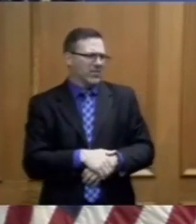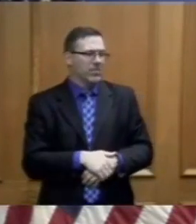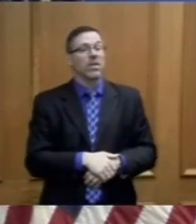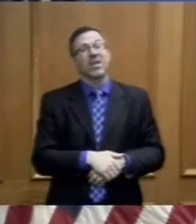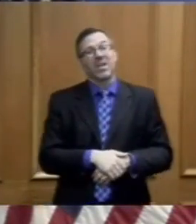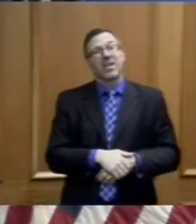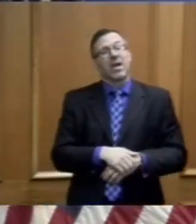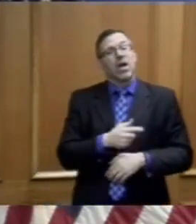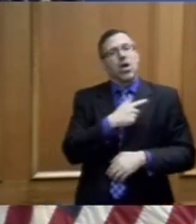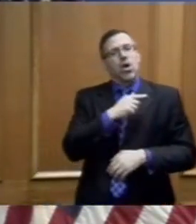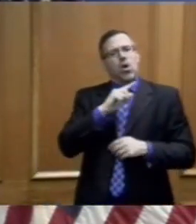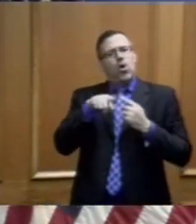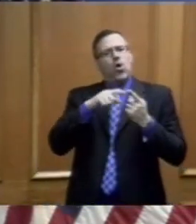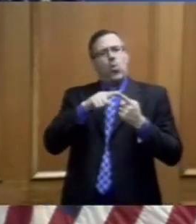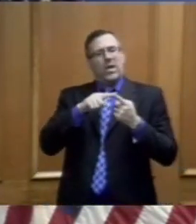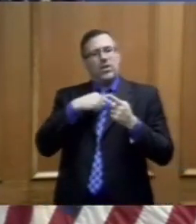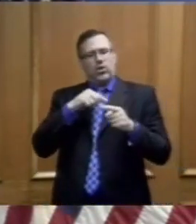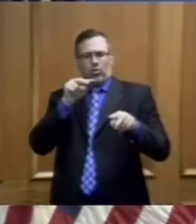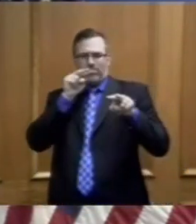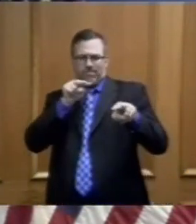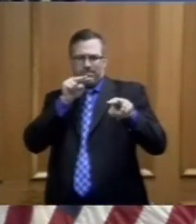watching data, it's just like the